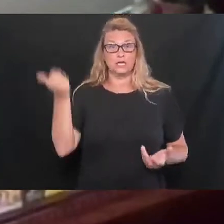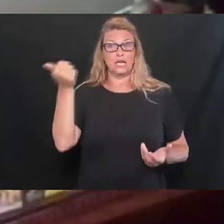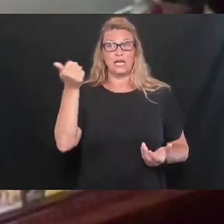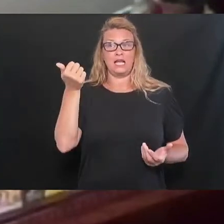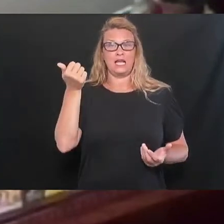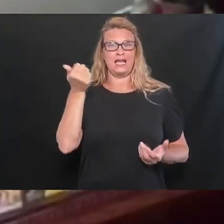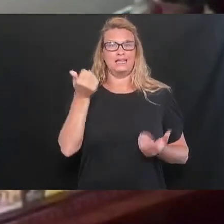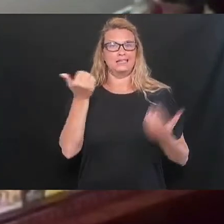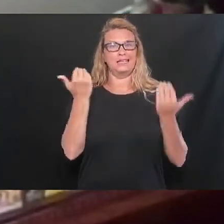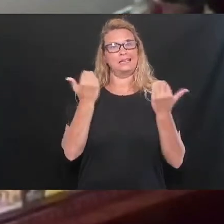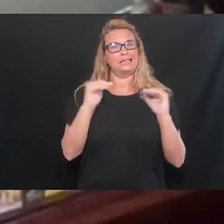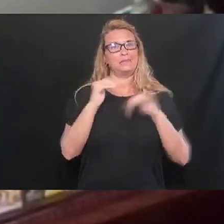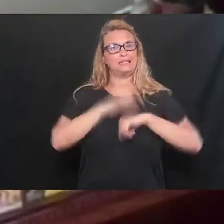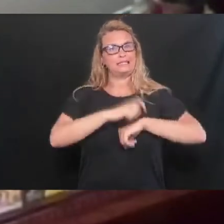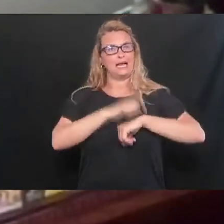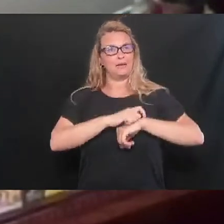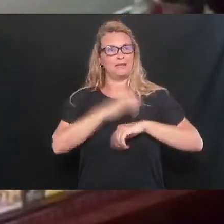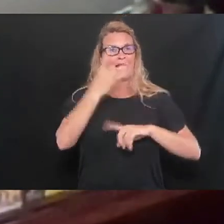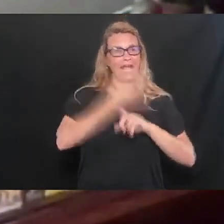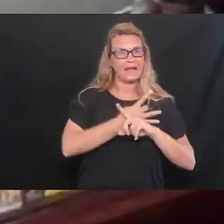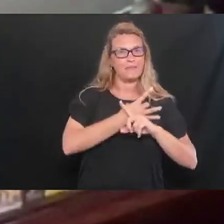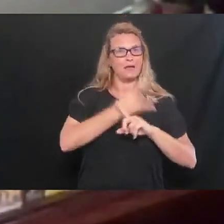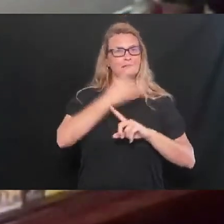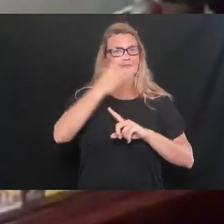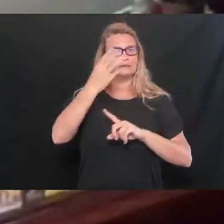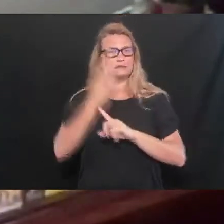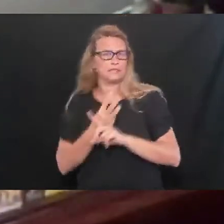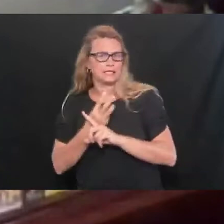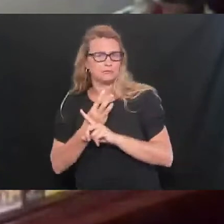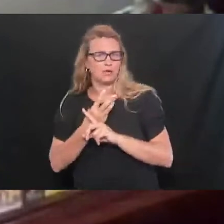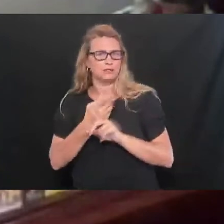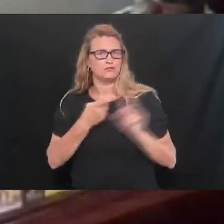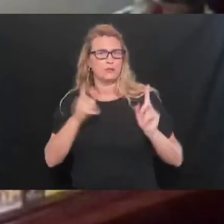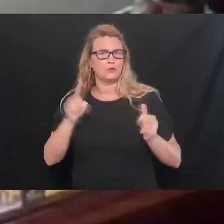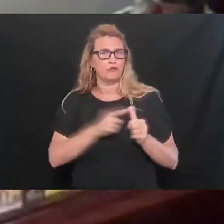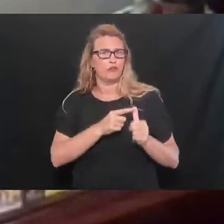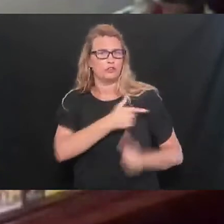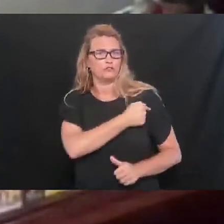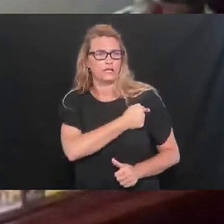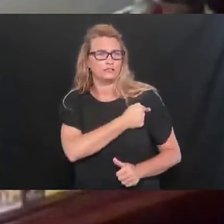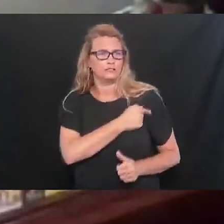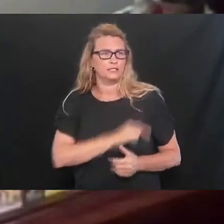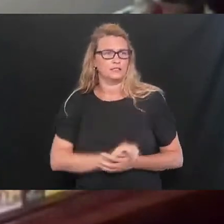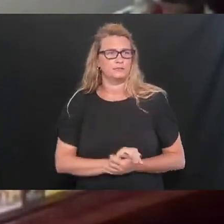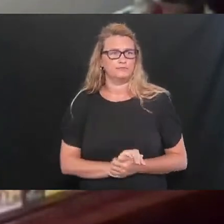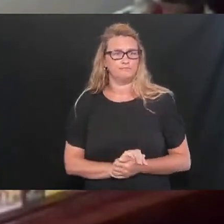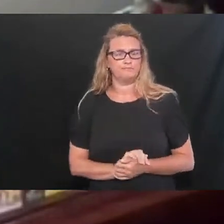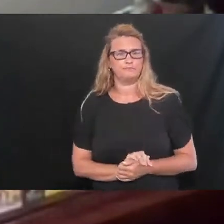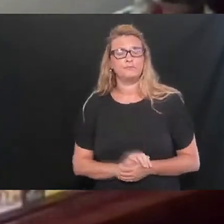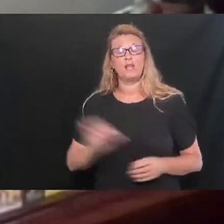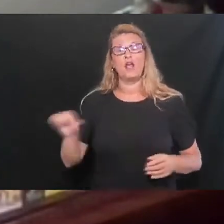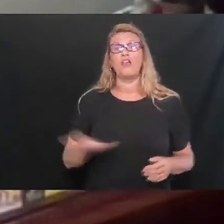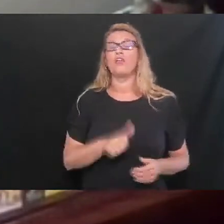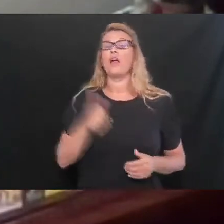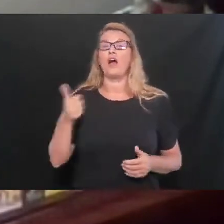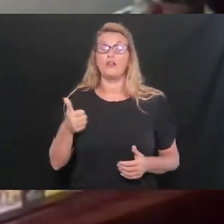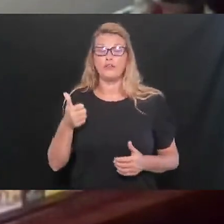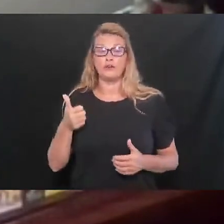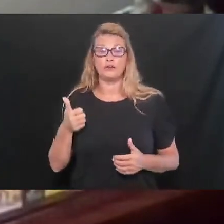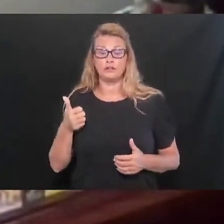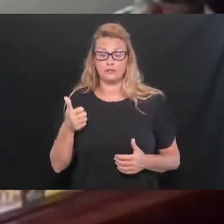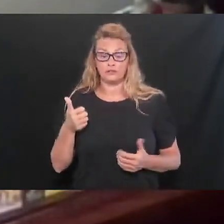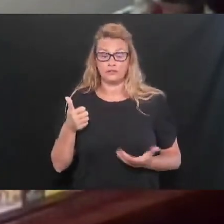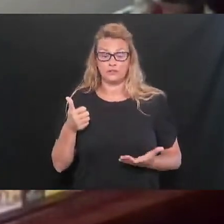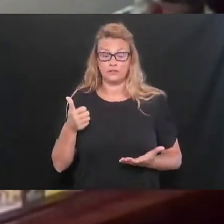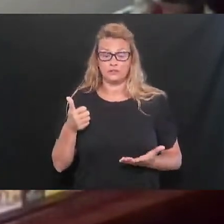time limit? Do you have to be 8 months or 6 months out from your first vaccine if you're immunocompromised to get that? And the other one is the one that'll